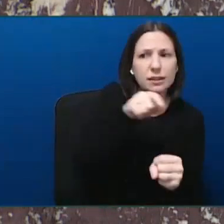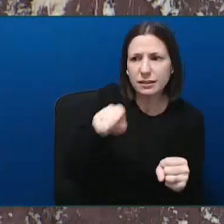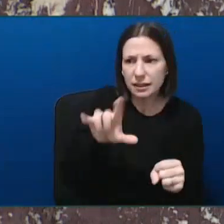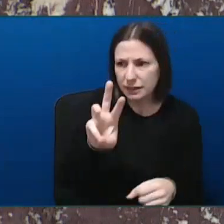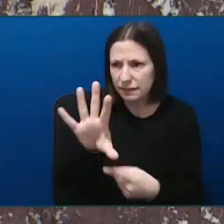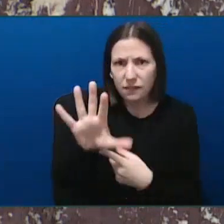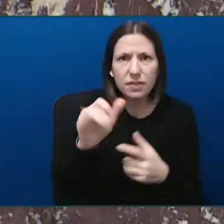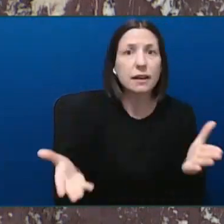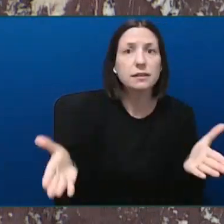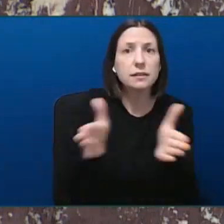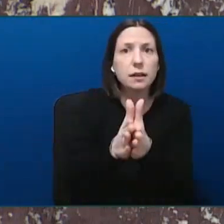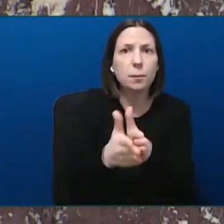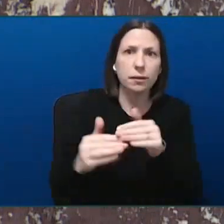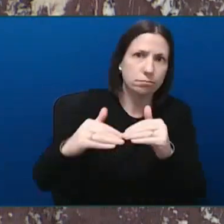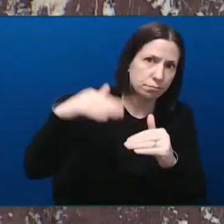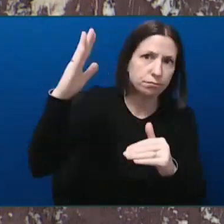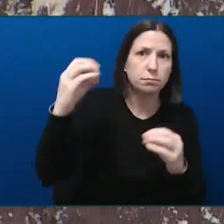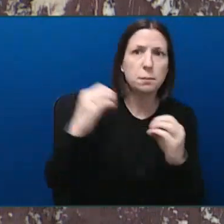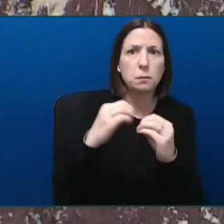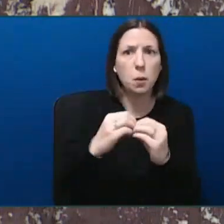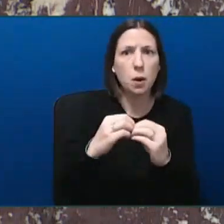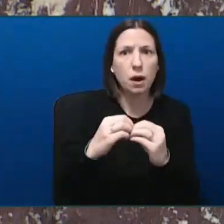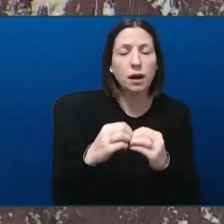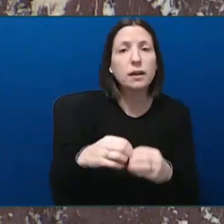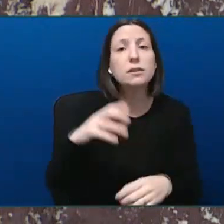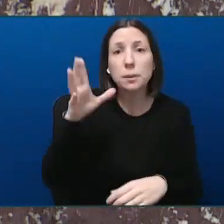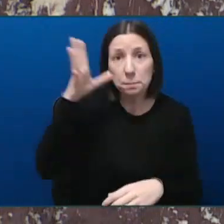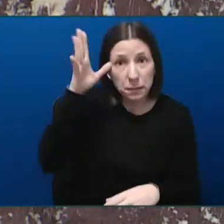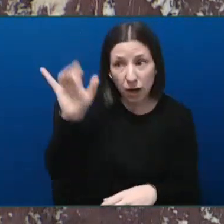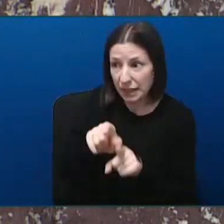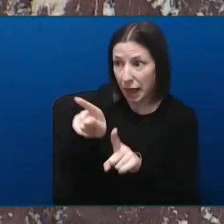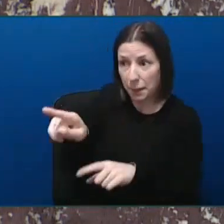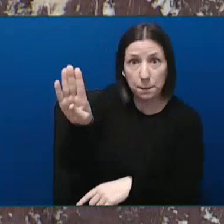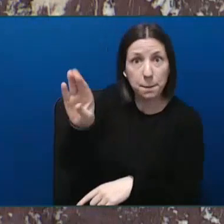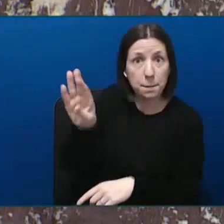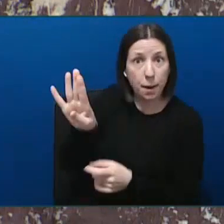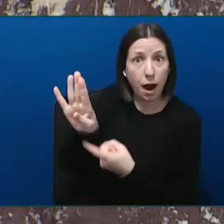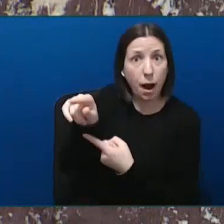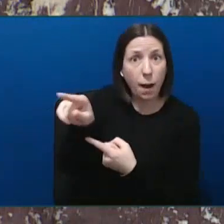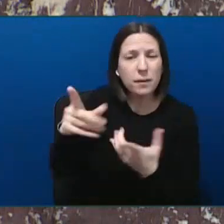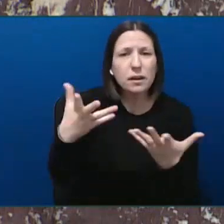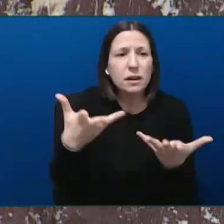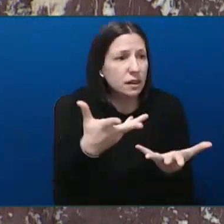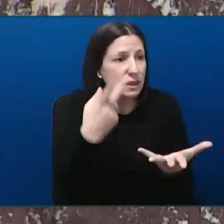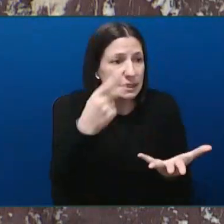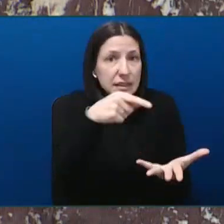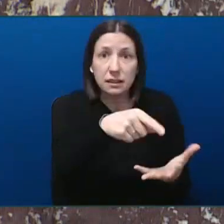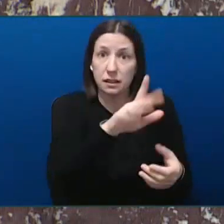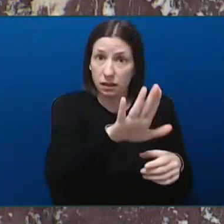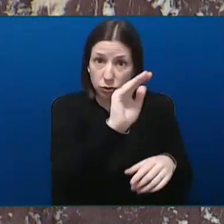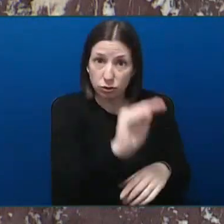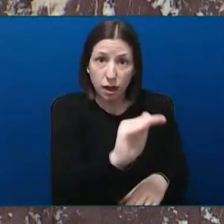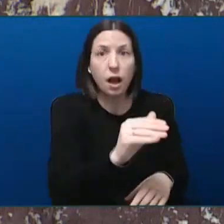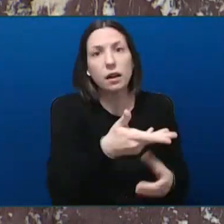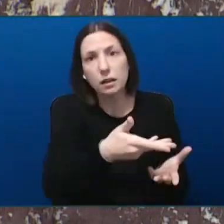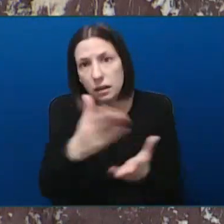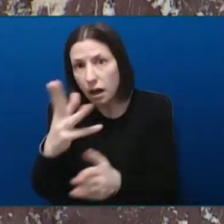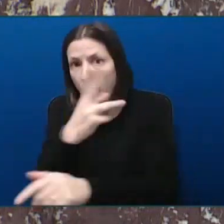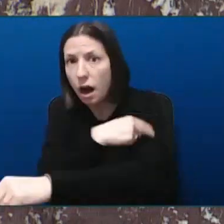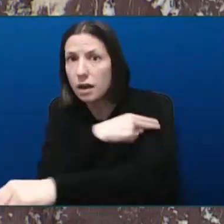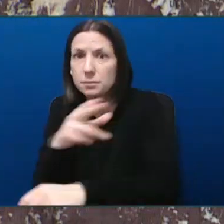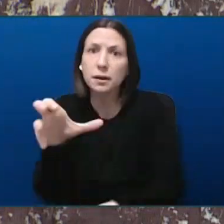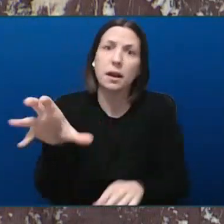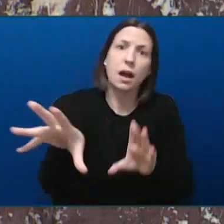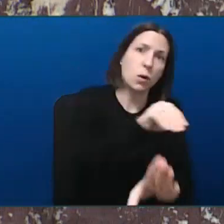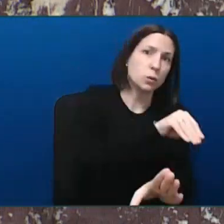are desperate to save their children as they watch them go in and out of the hospital but not receive treatment. Even if his